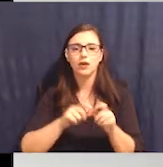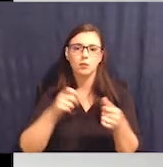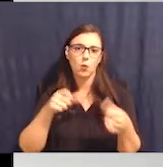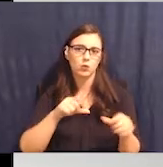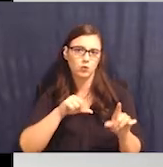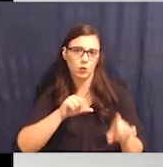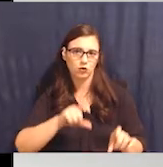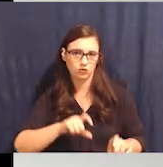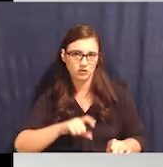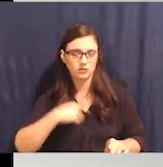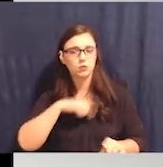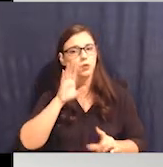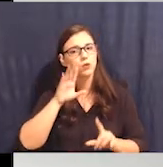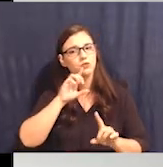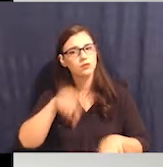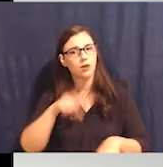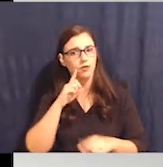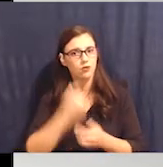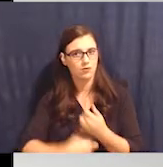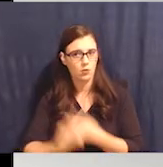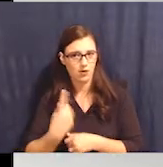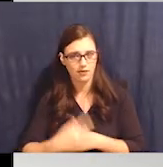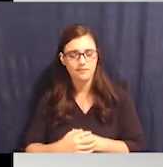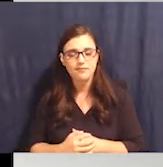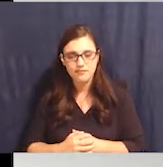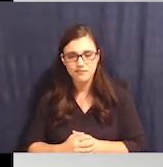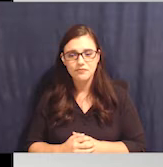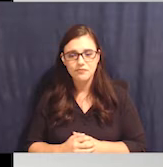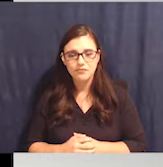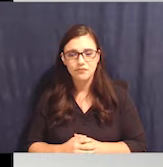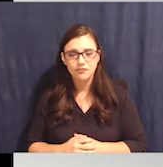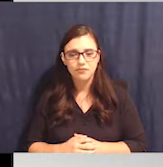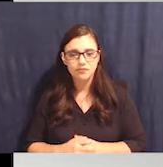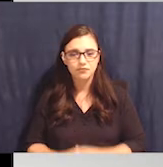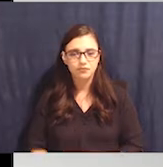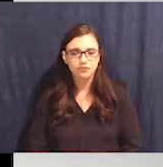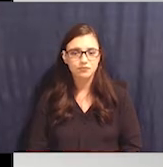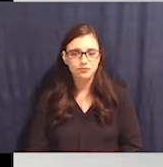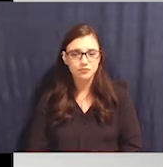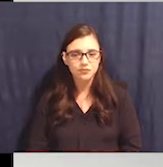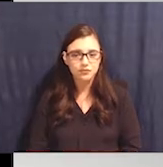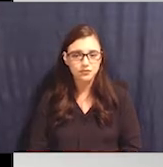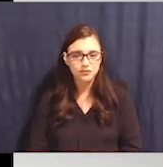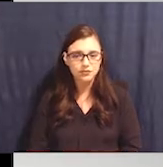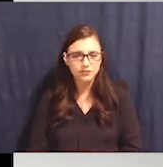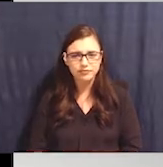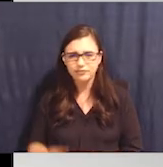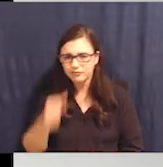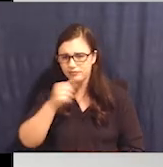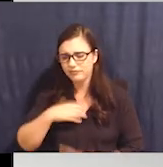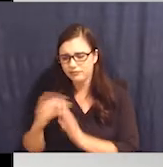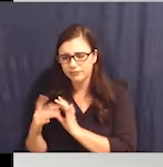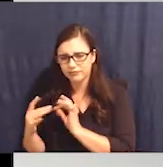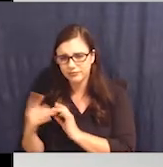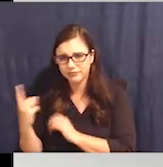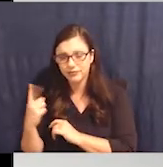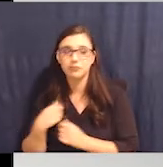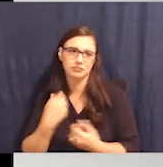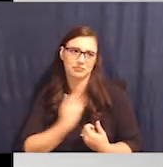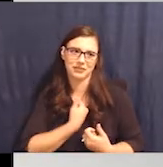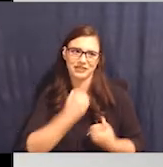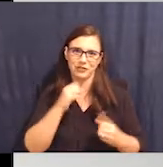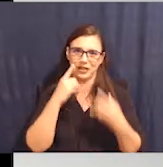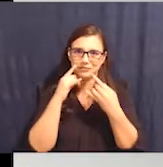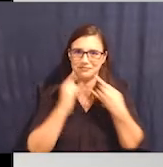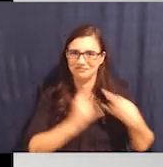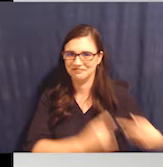able to post questions, and we will respond to everyone. Take your mask off. I